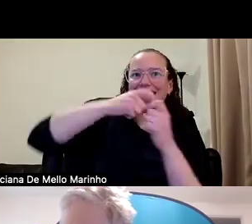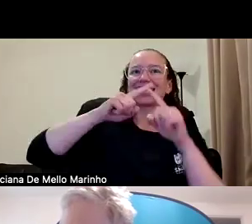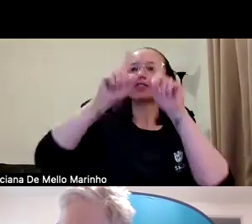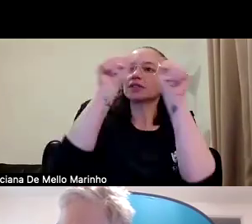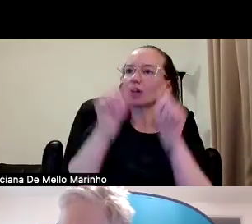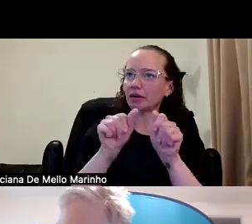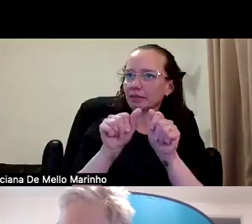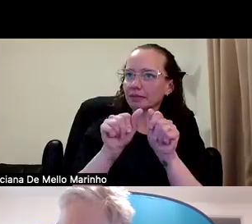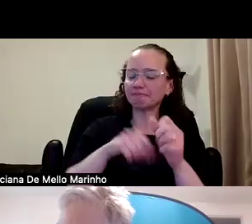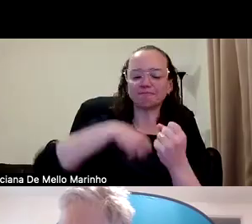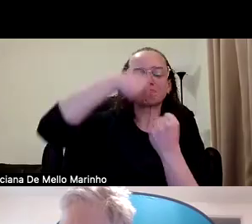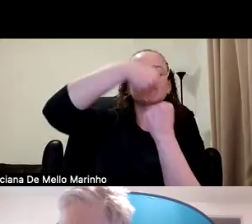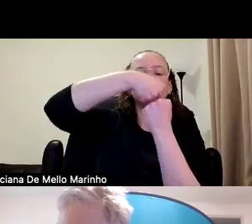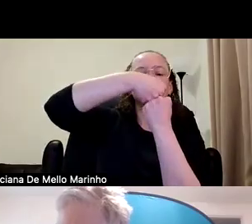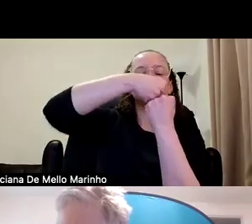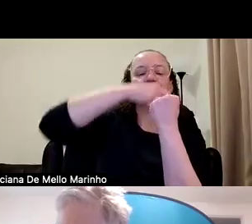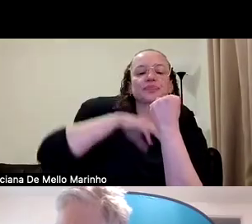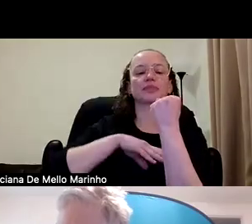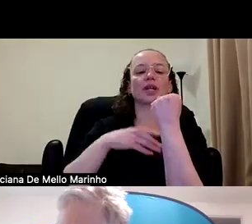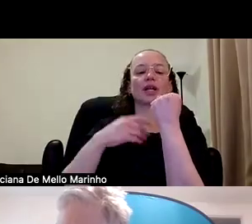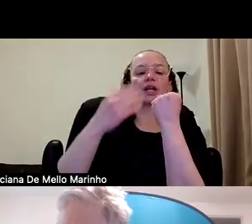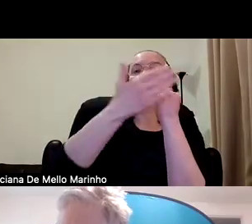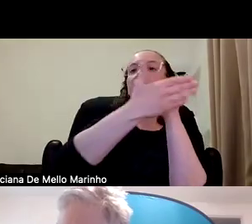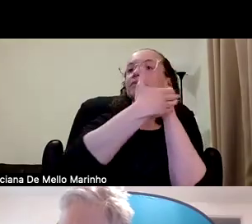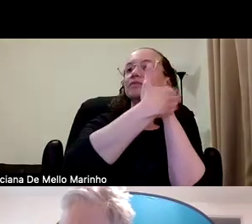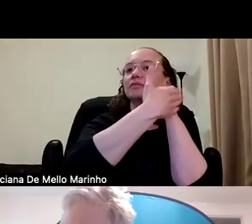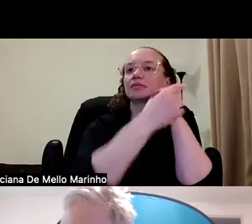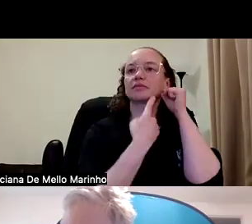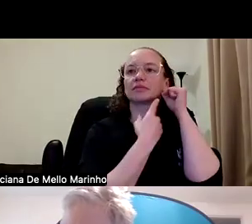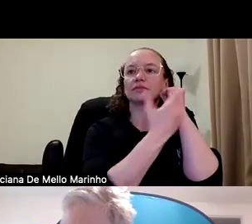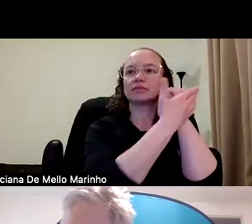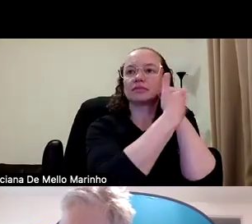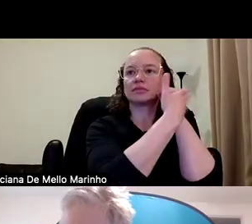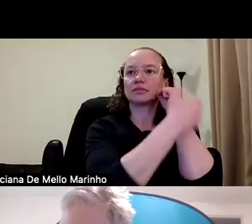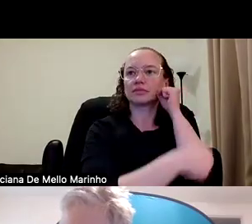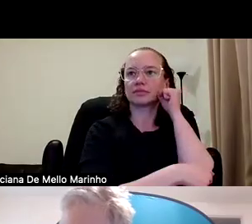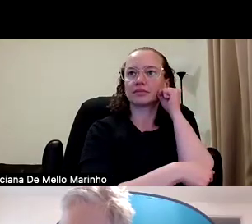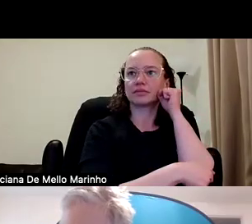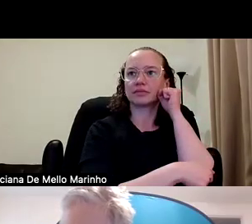okay? Let's go back to those back teeth. They have a different shape. They're bigger.